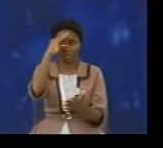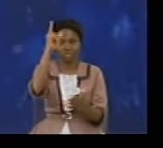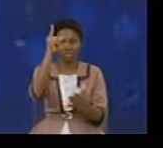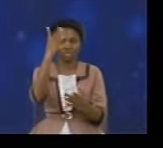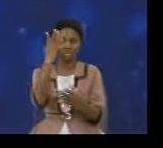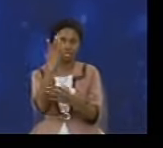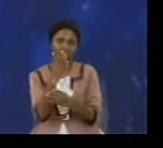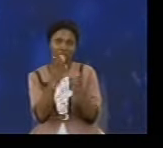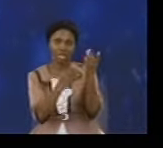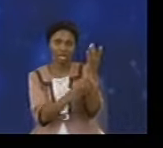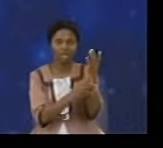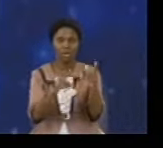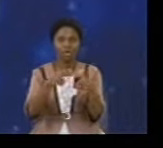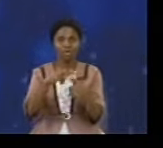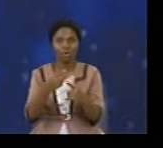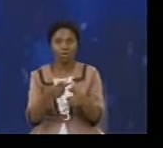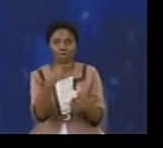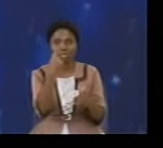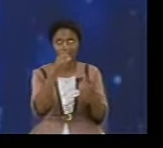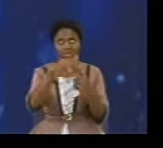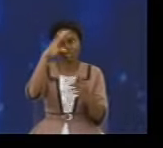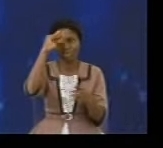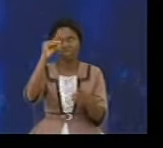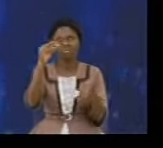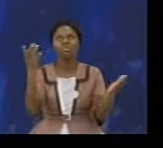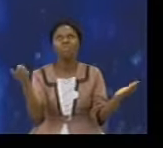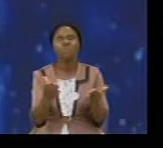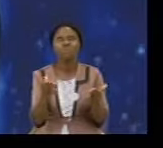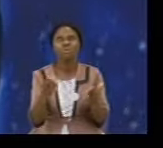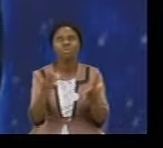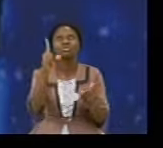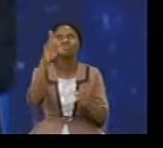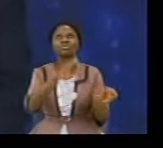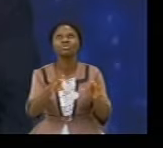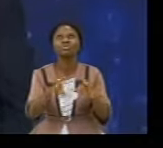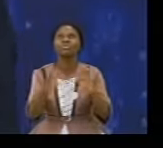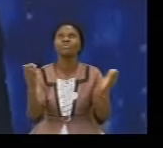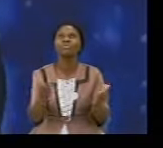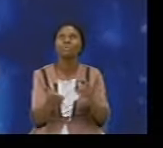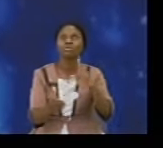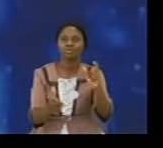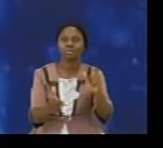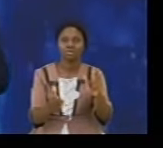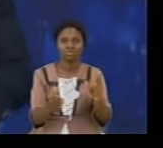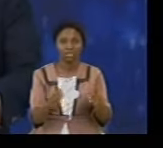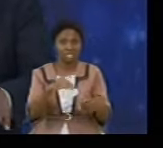say unto him, what doest thou?